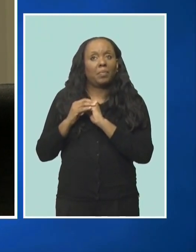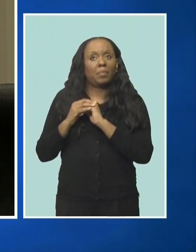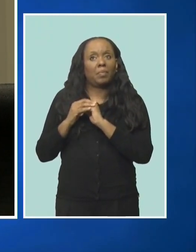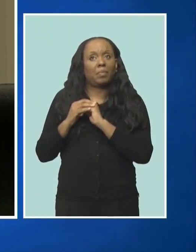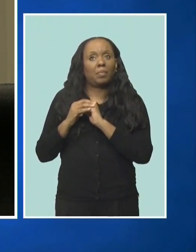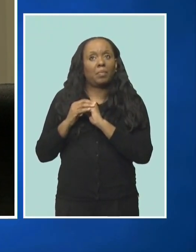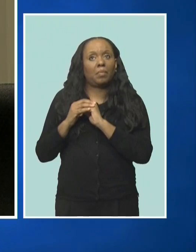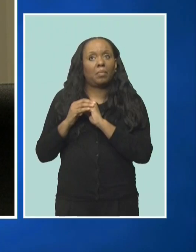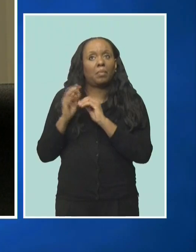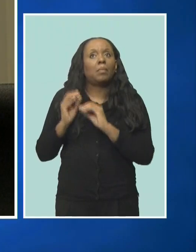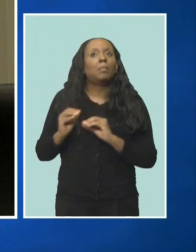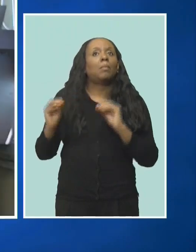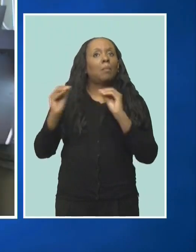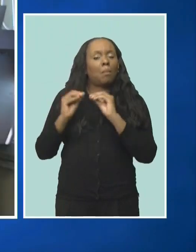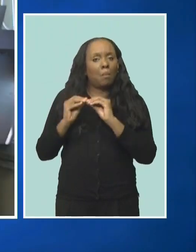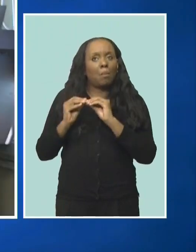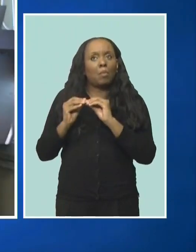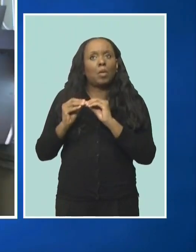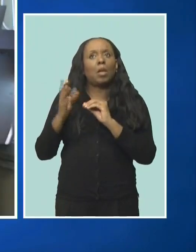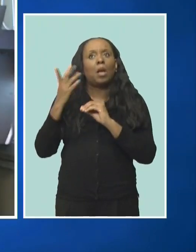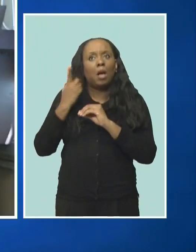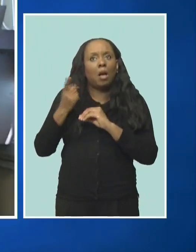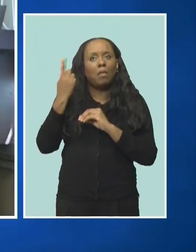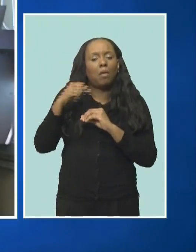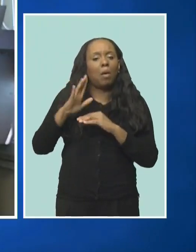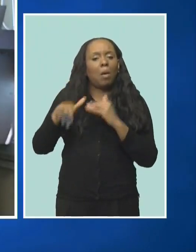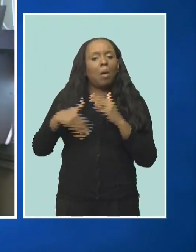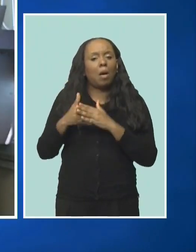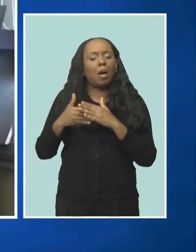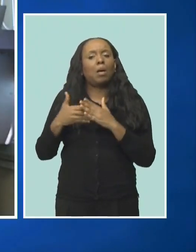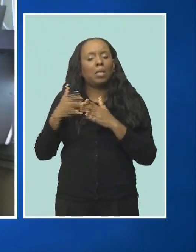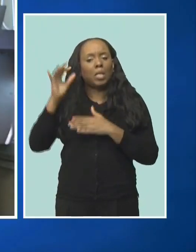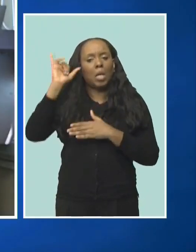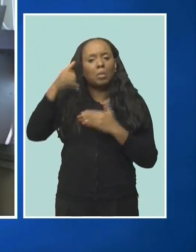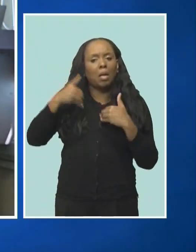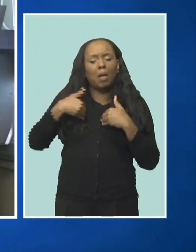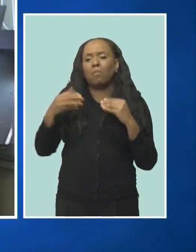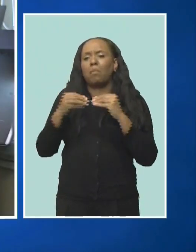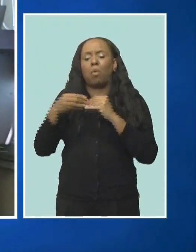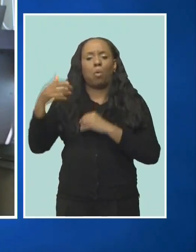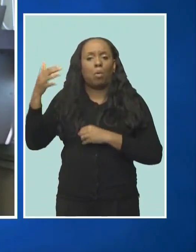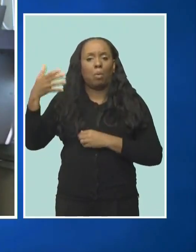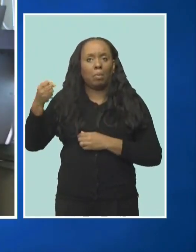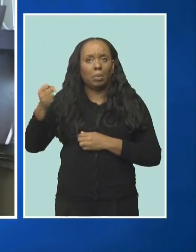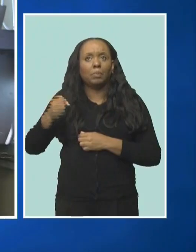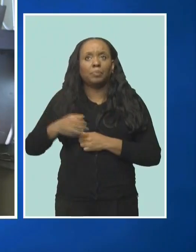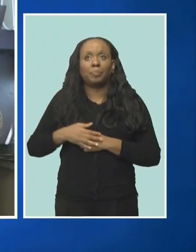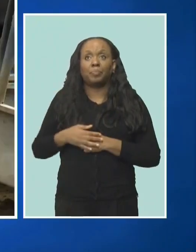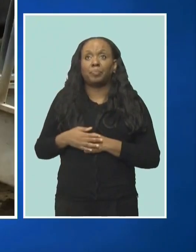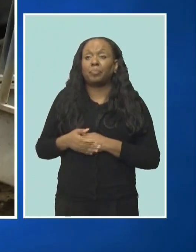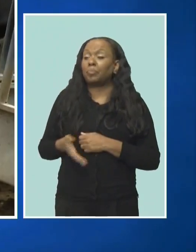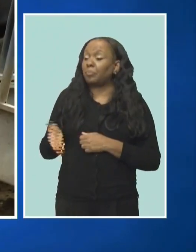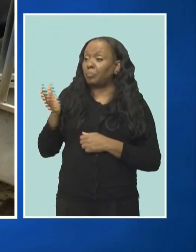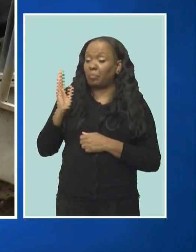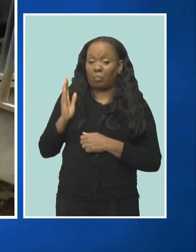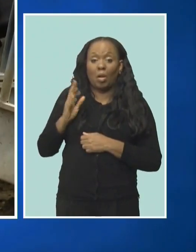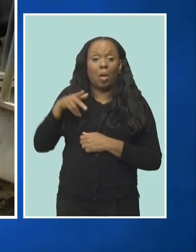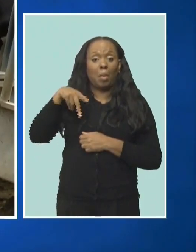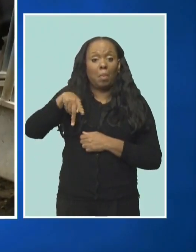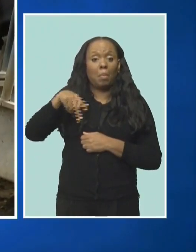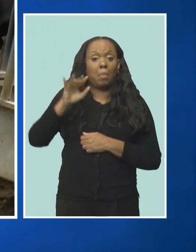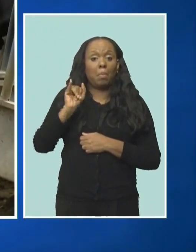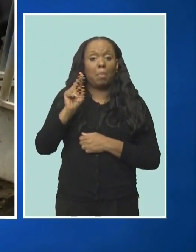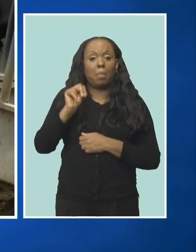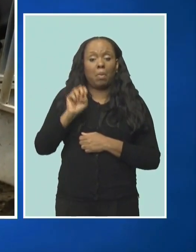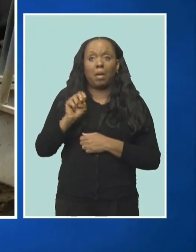real production of the animals. People, Legal and Corporate Affairs Manager at Banks Holdings Limited, Lisa Ridley Paul, says Pine Hill Dairy has